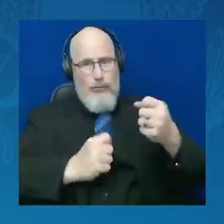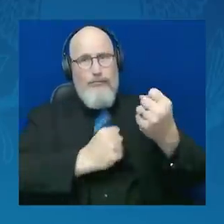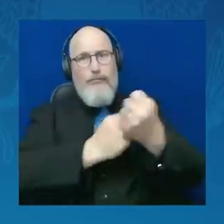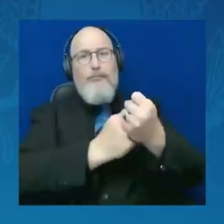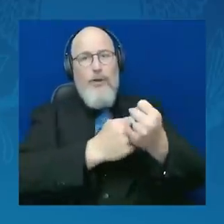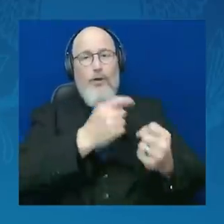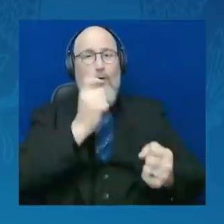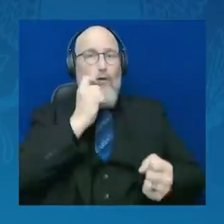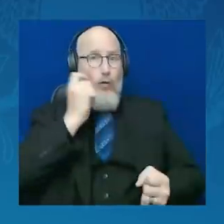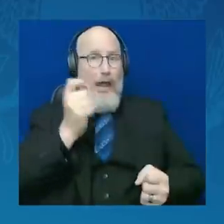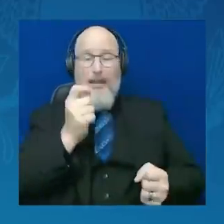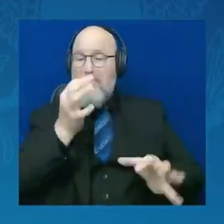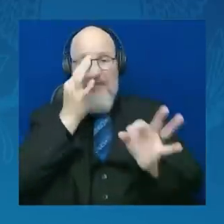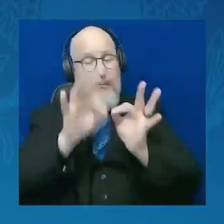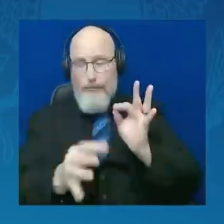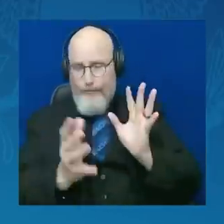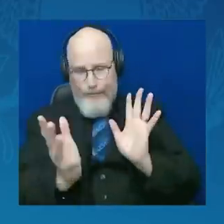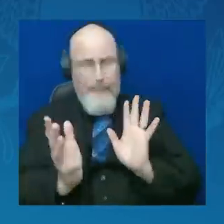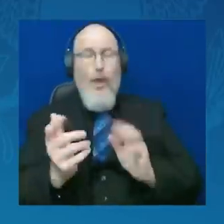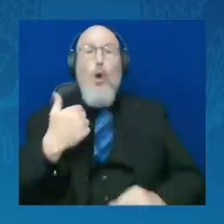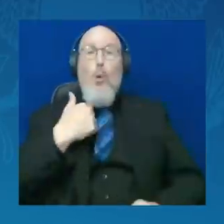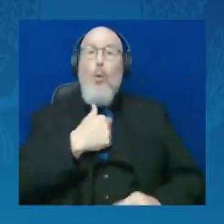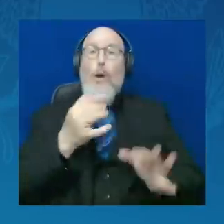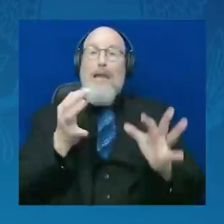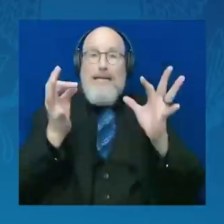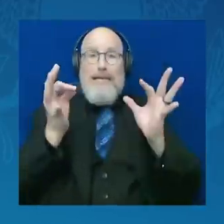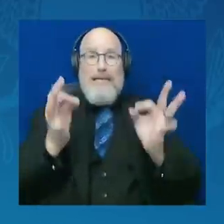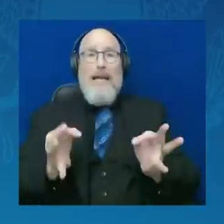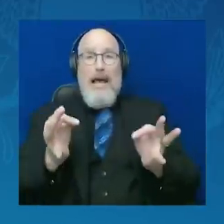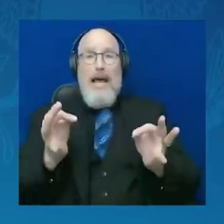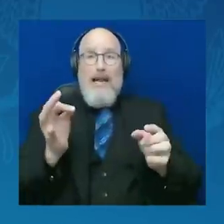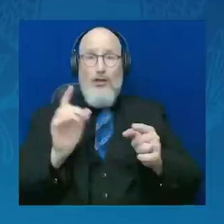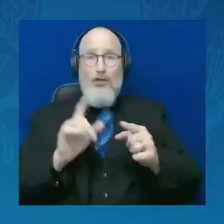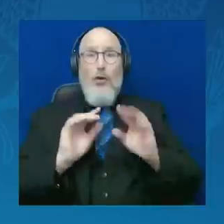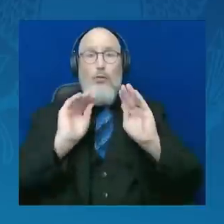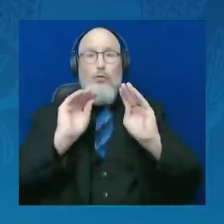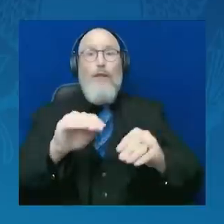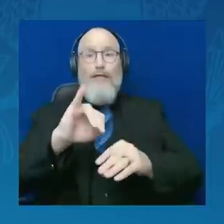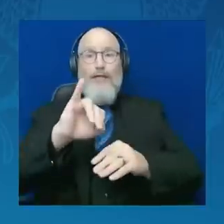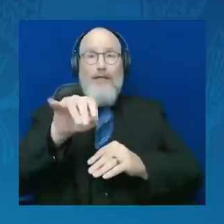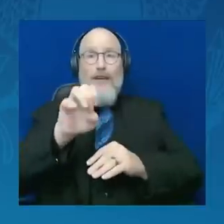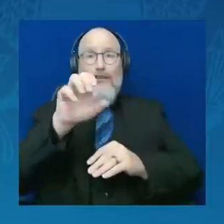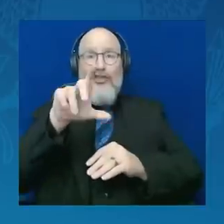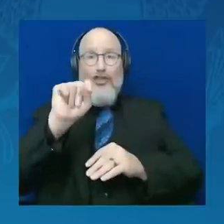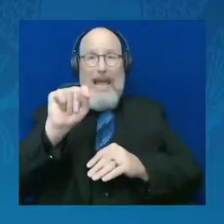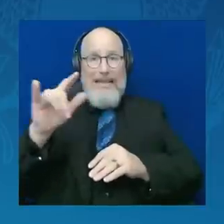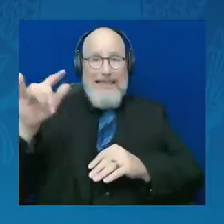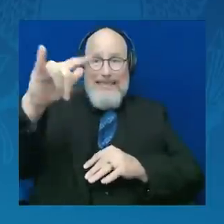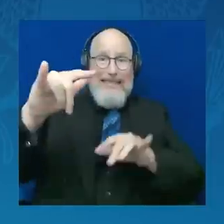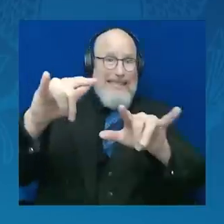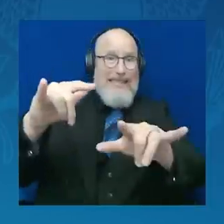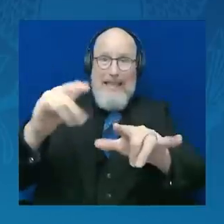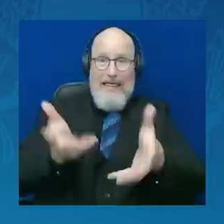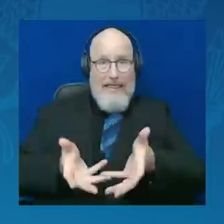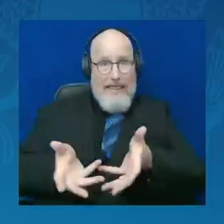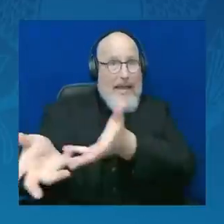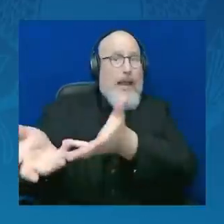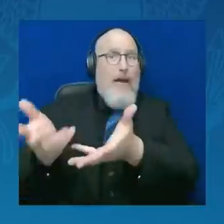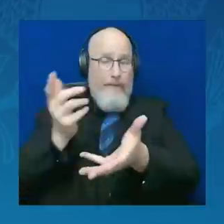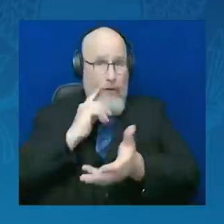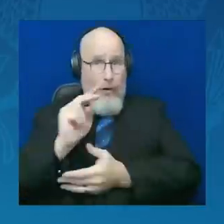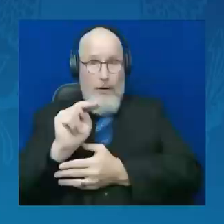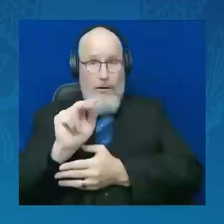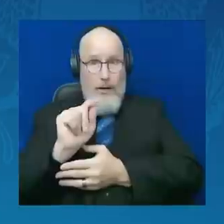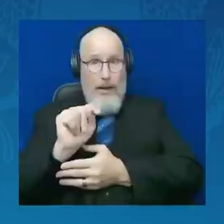to put those jets at the disposal of NATO, not expecting anything in return, because we